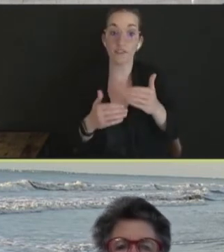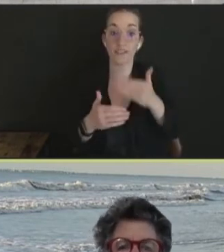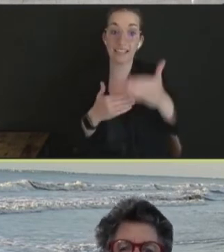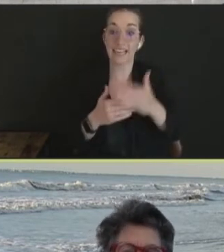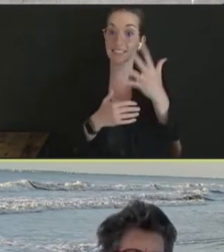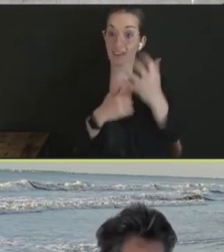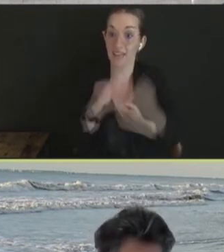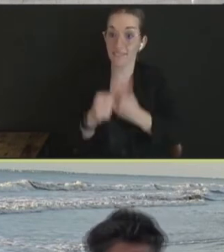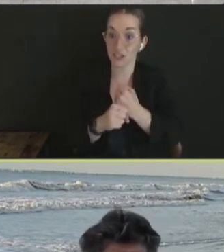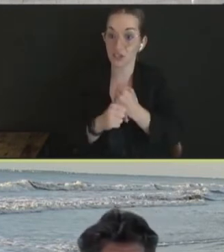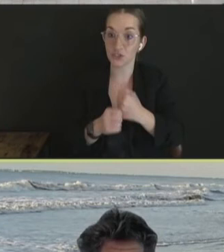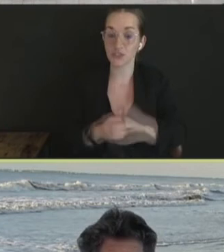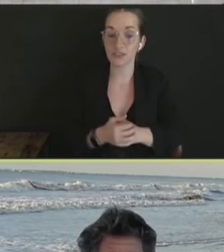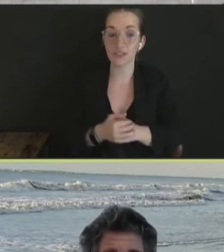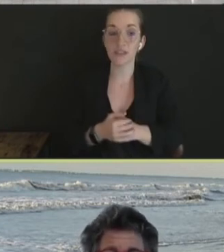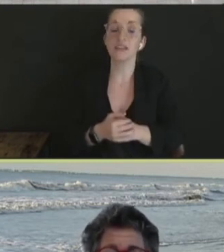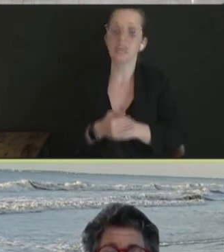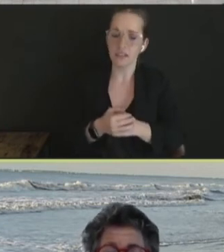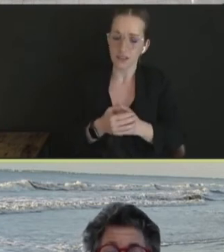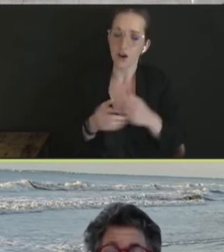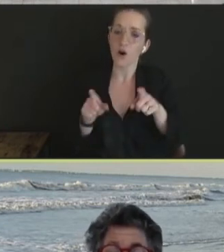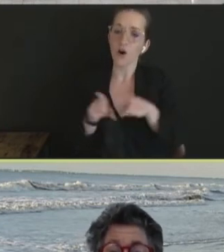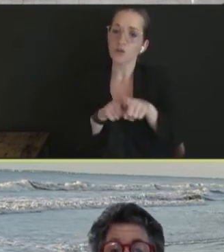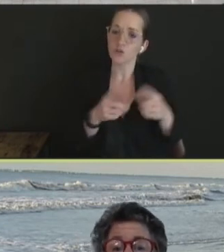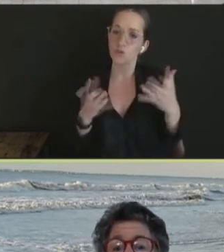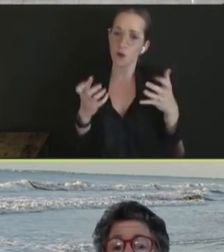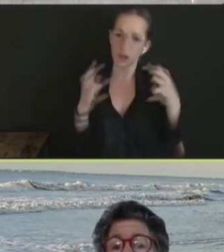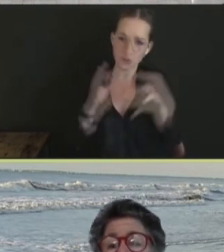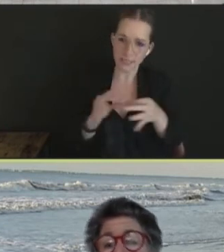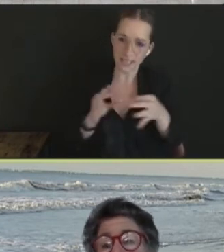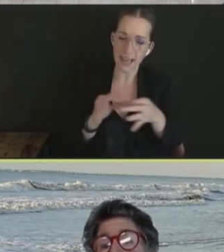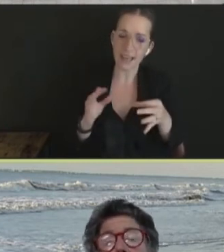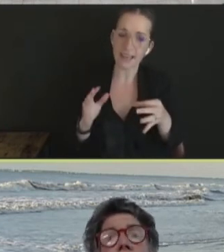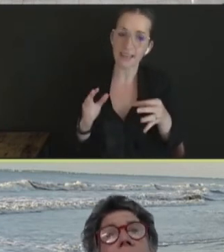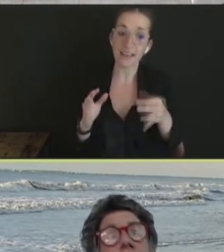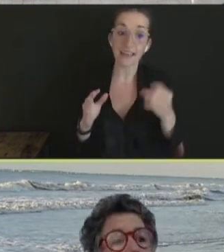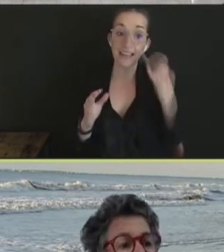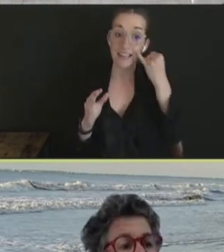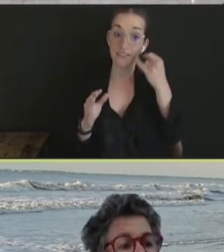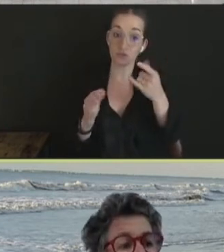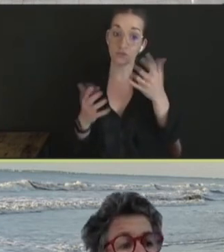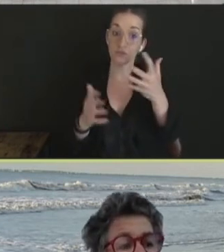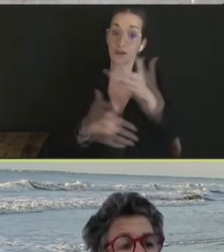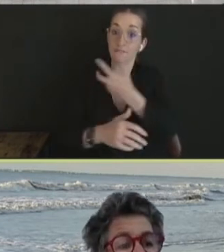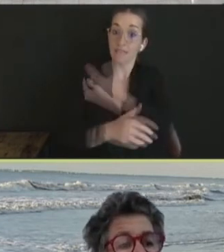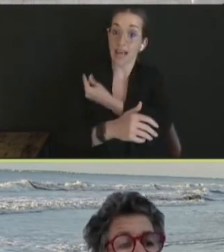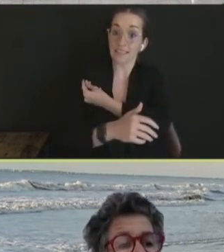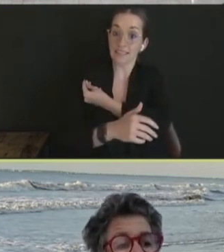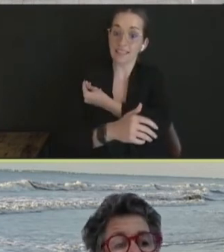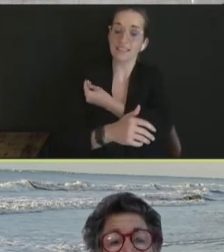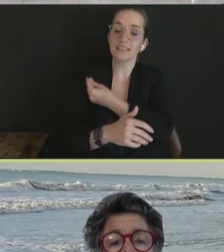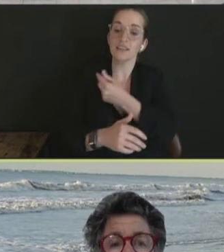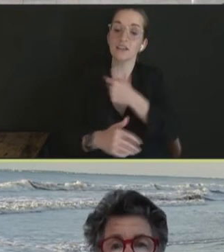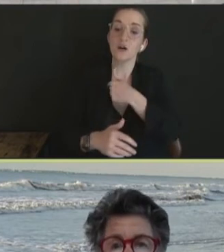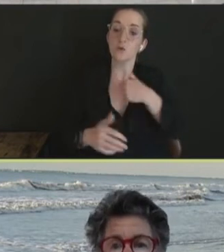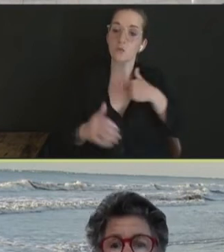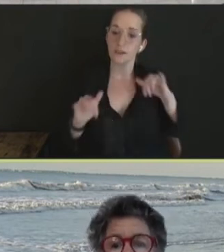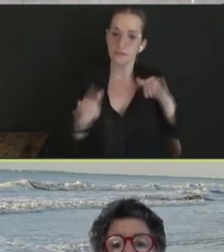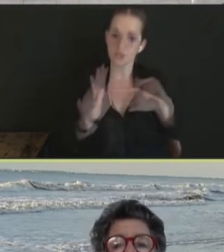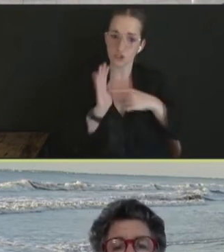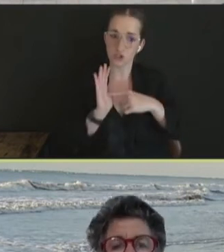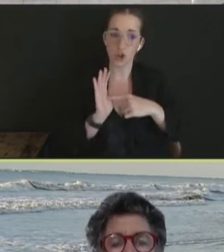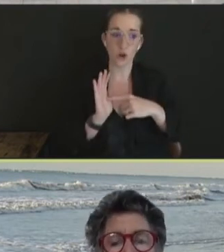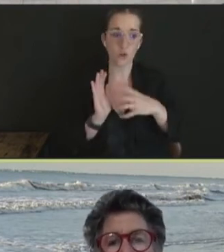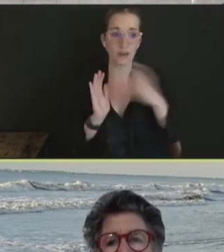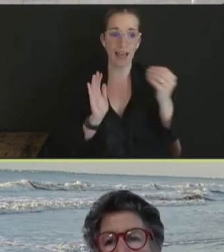I also just want to say that even if you had a vaccine, one of the things we've shown and learned the really hard way